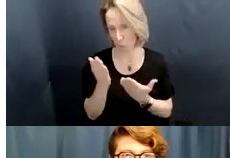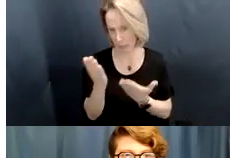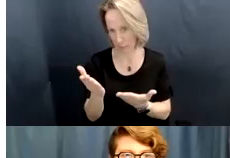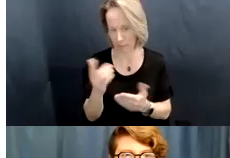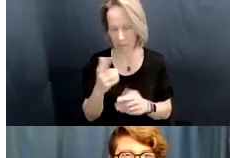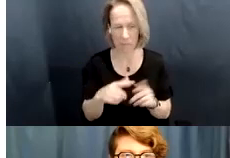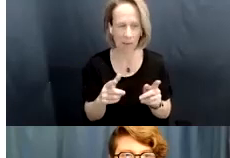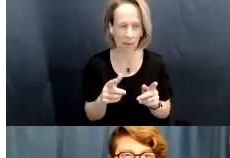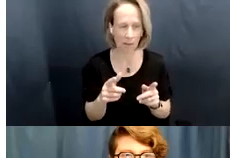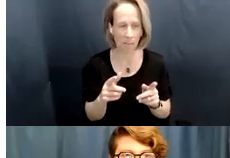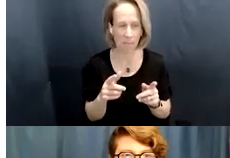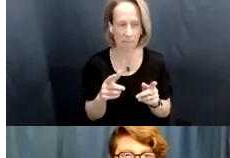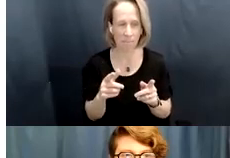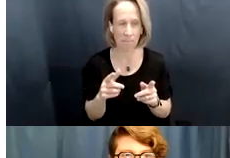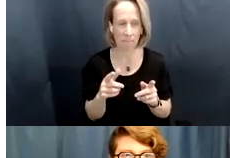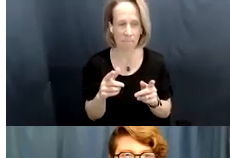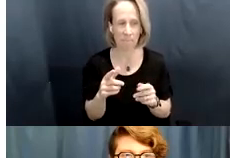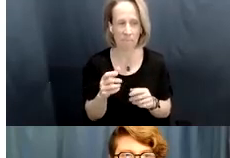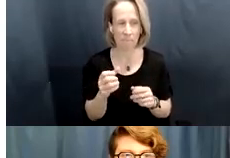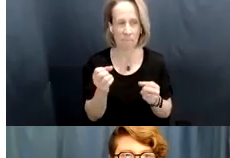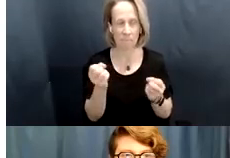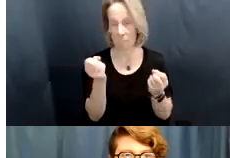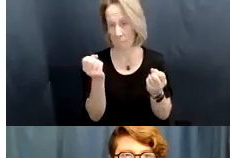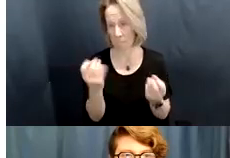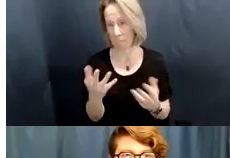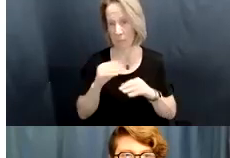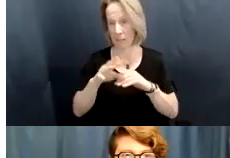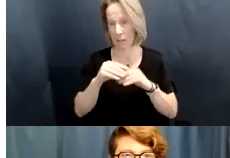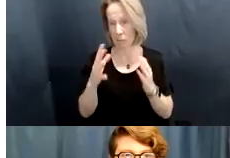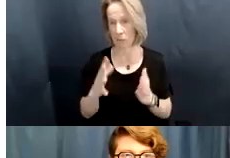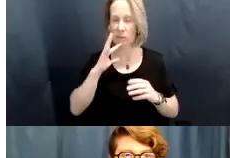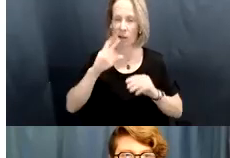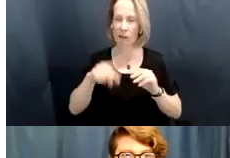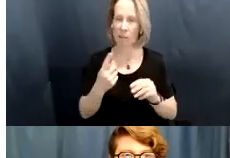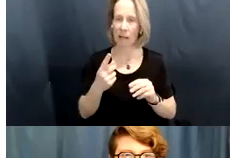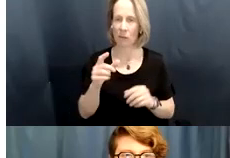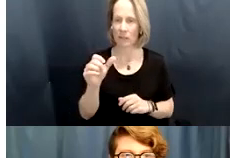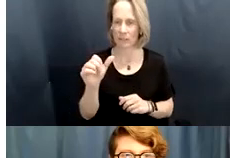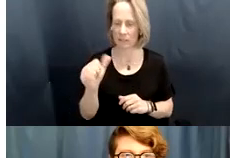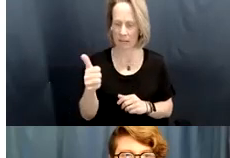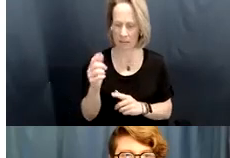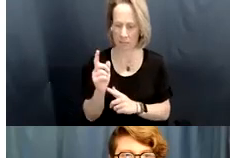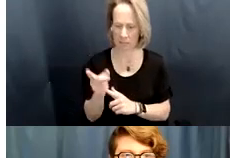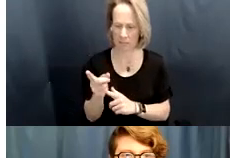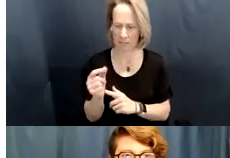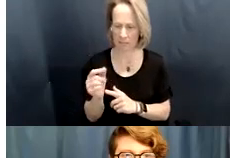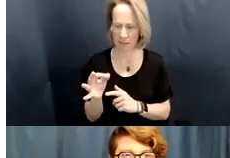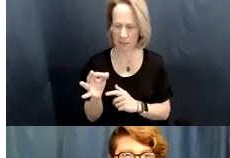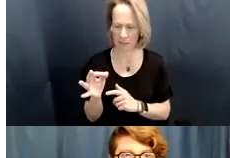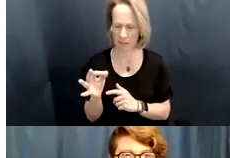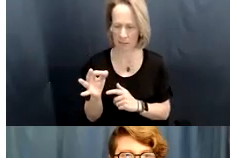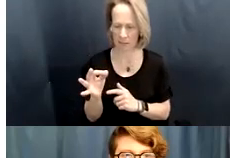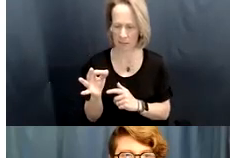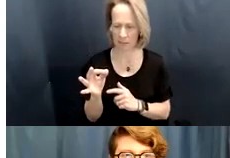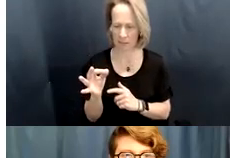few counselors is to do the 10 minutes of worry a day, right? If you are